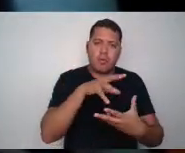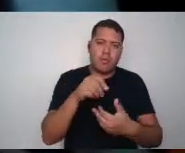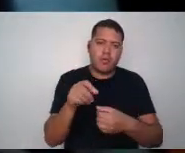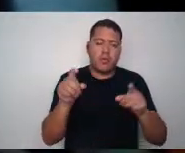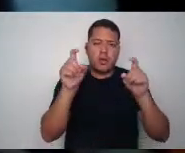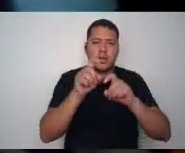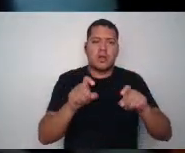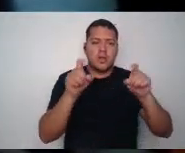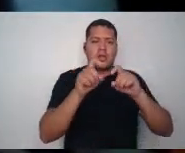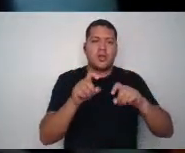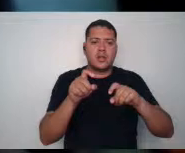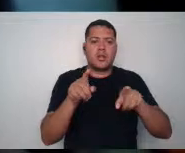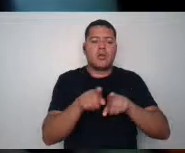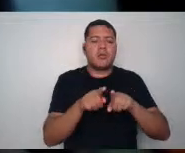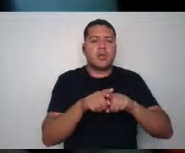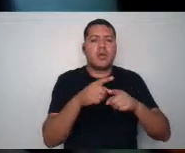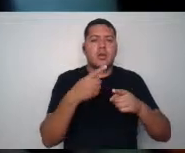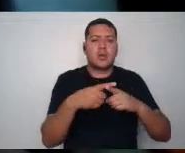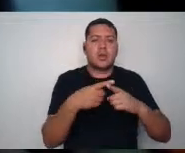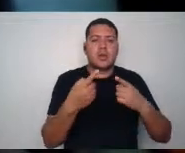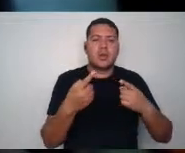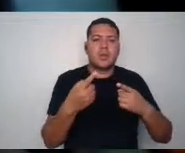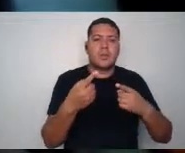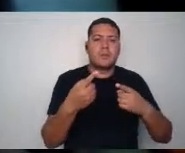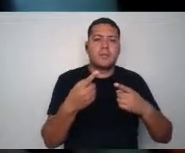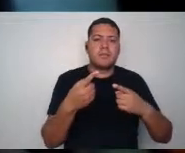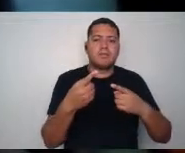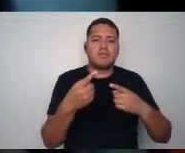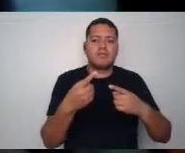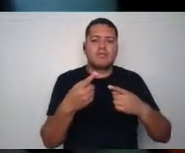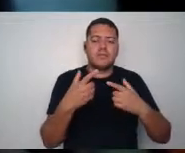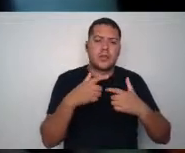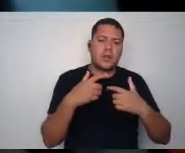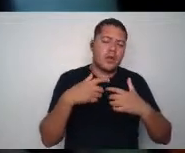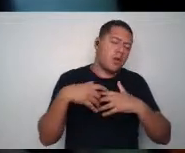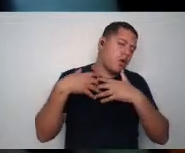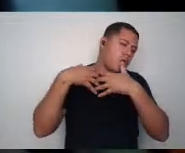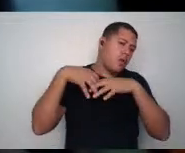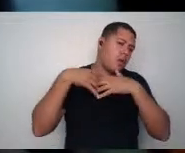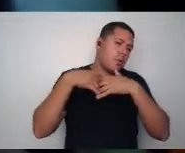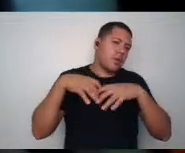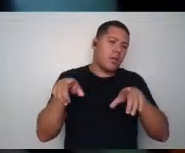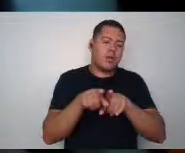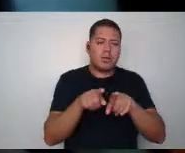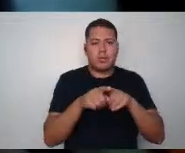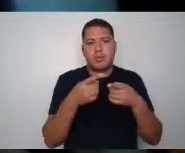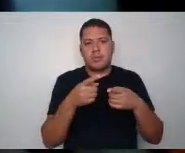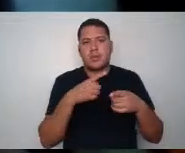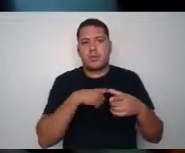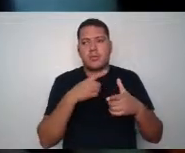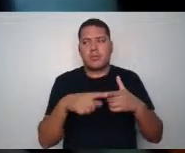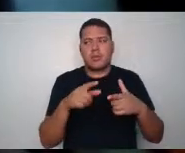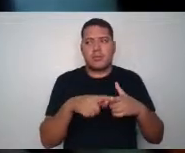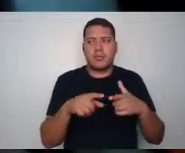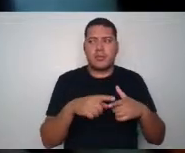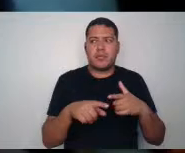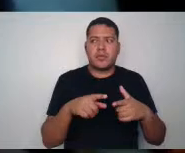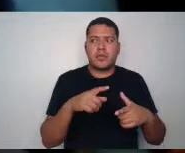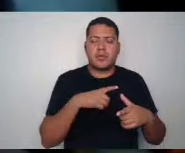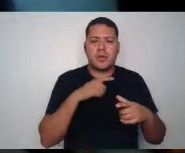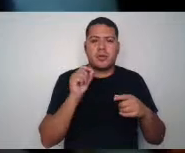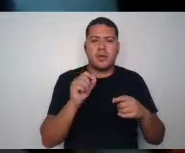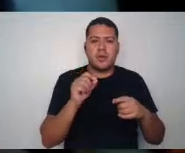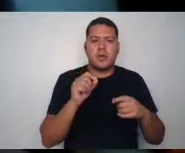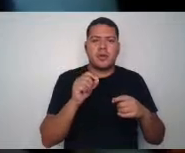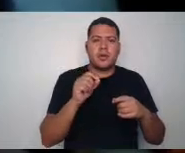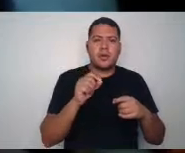digital world of labor, and the mental behavior and physical behavior and the problems that can come of